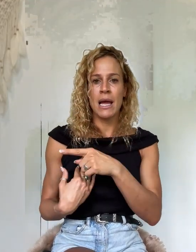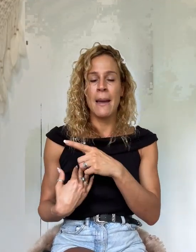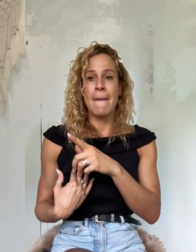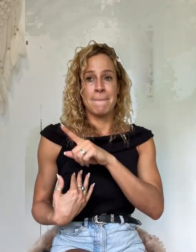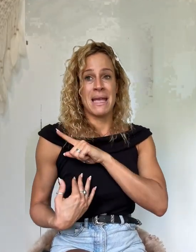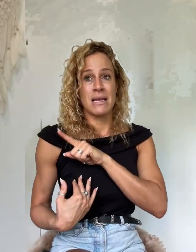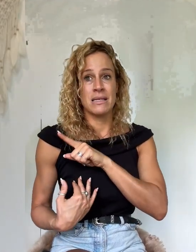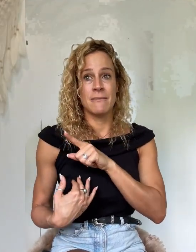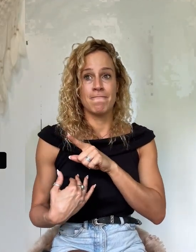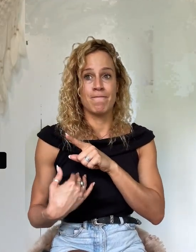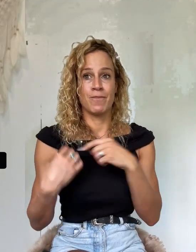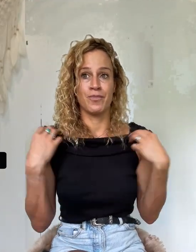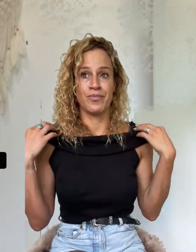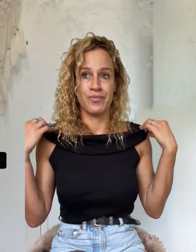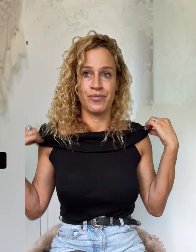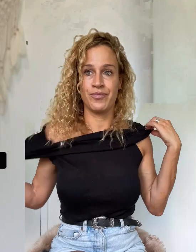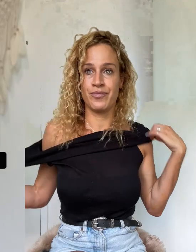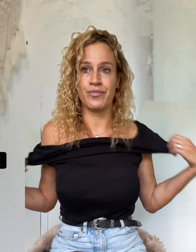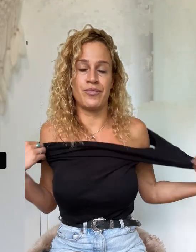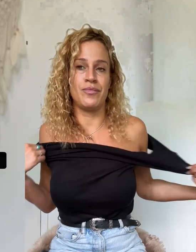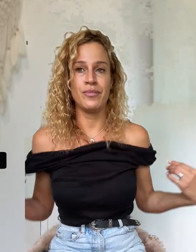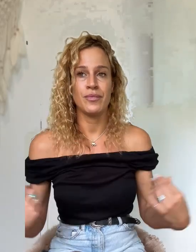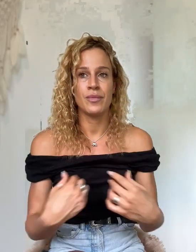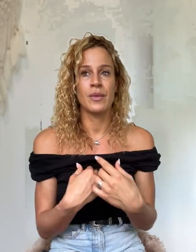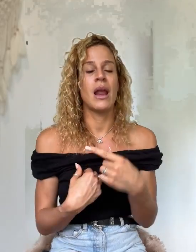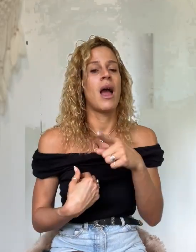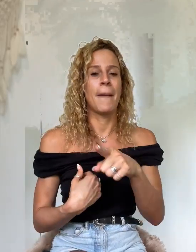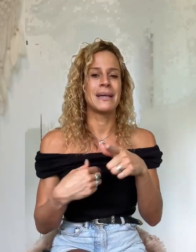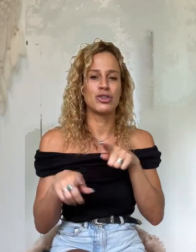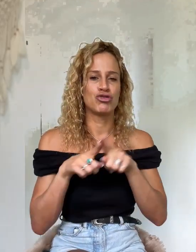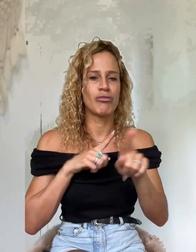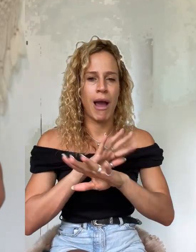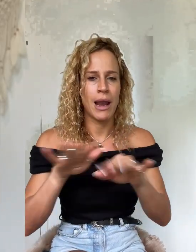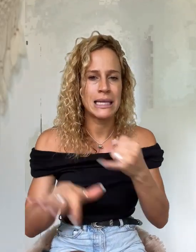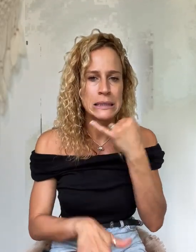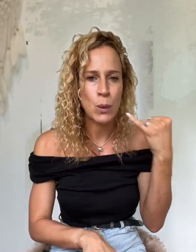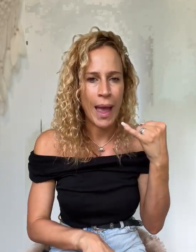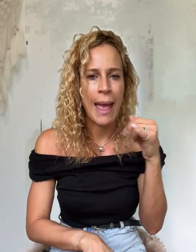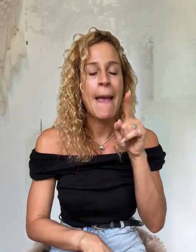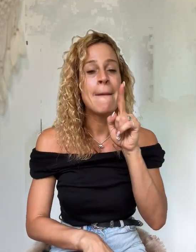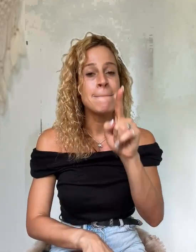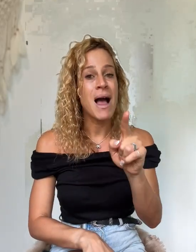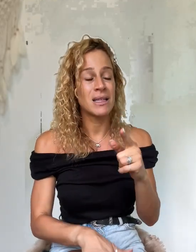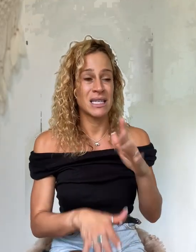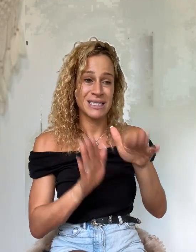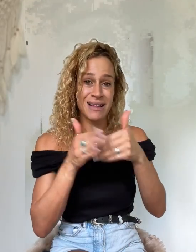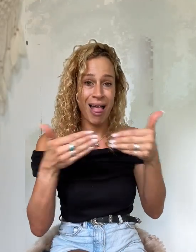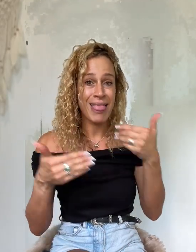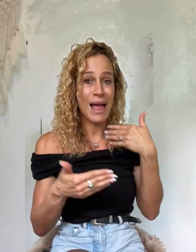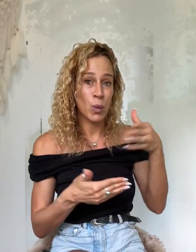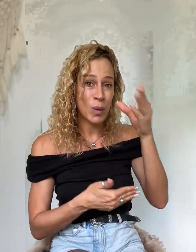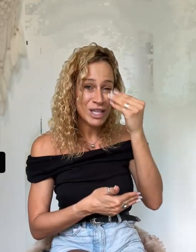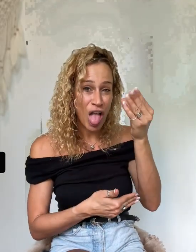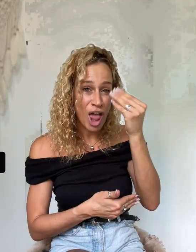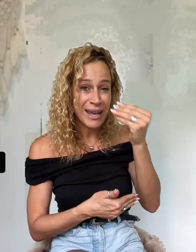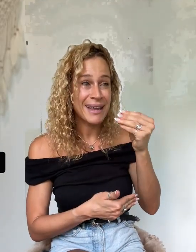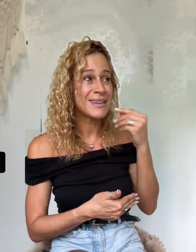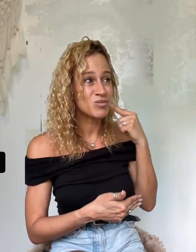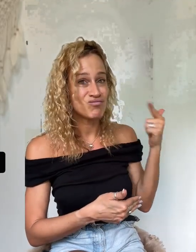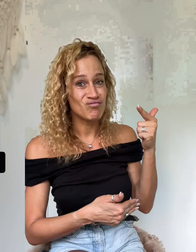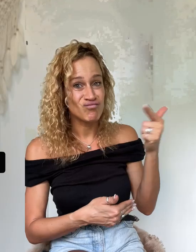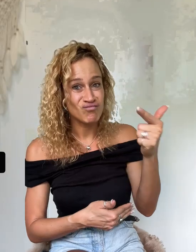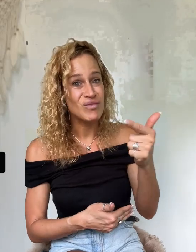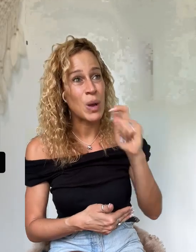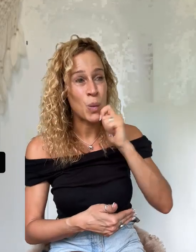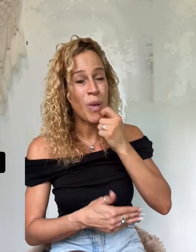F with us. I'm gonna try and not swear because I know that some people really don't like swearing. I get told off. But it's gonna mess with you. This journey